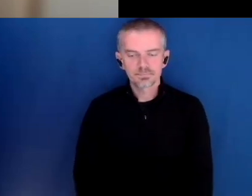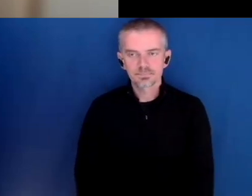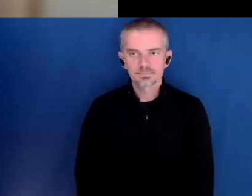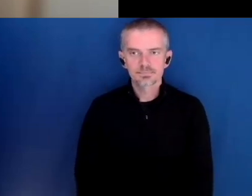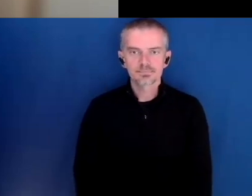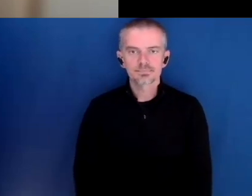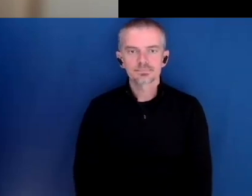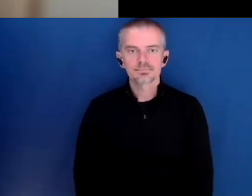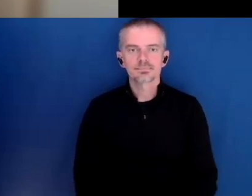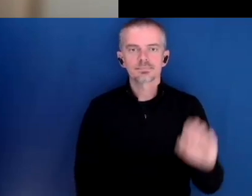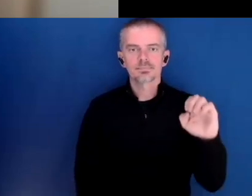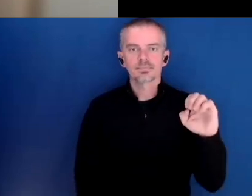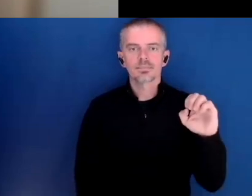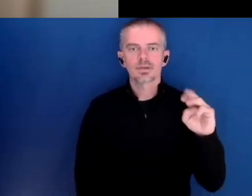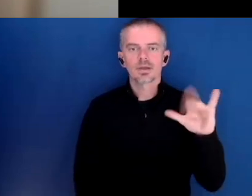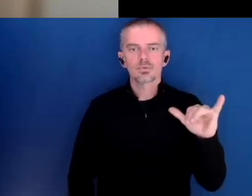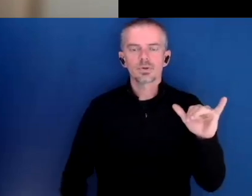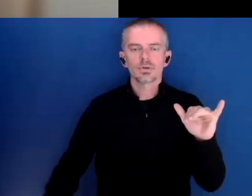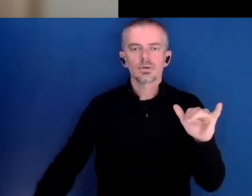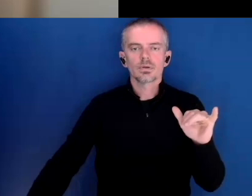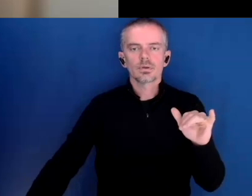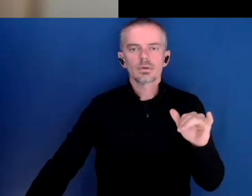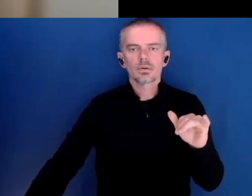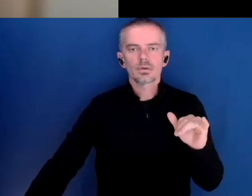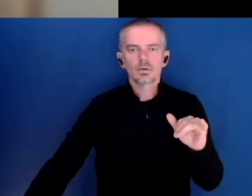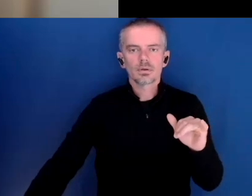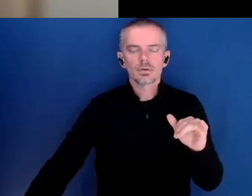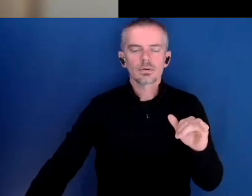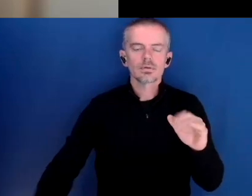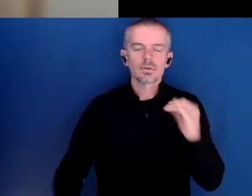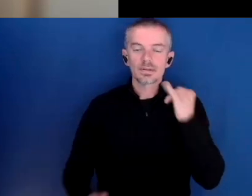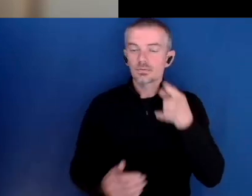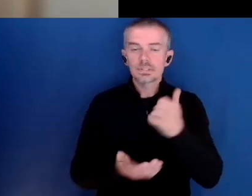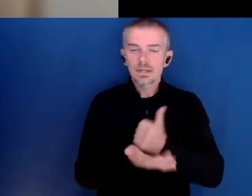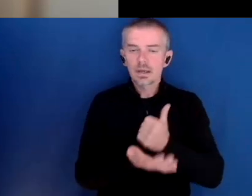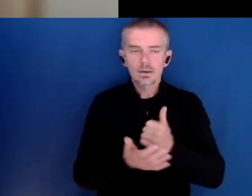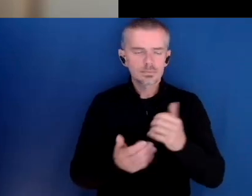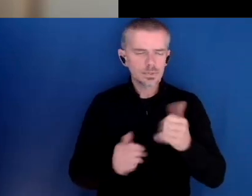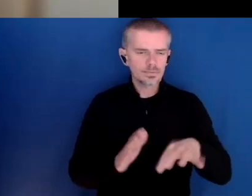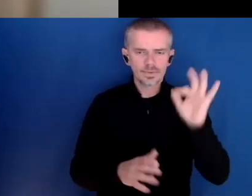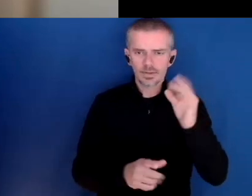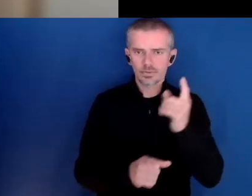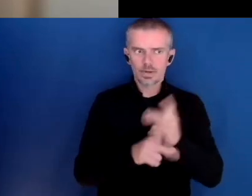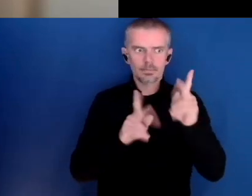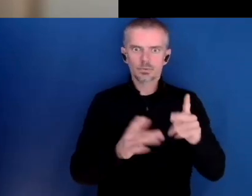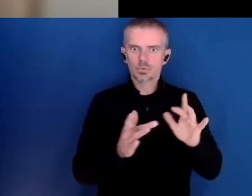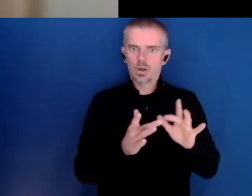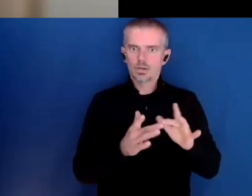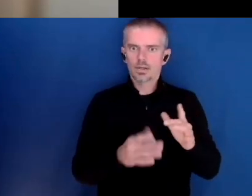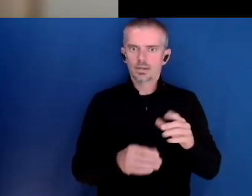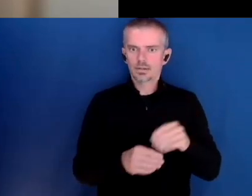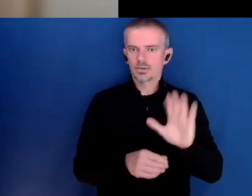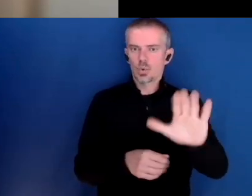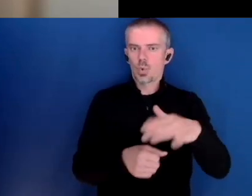Yeah, and if folks maybe need help navigating to who the right contact might be at their Forest Service, kind of